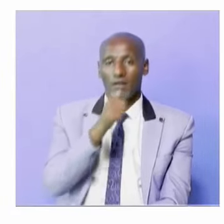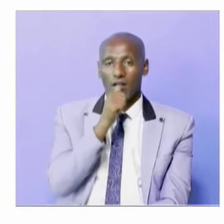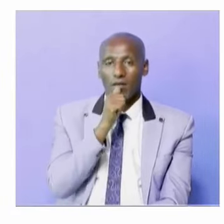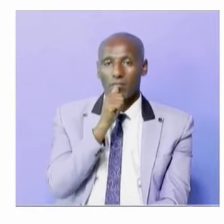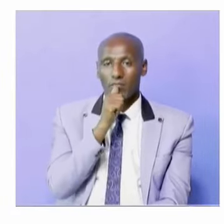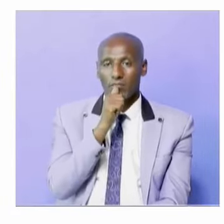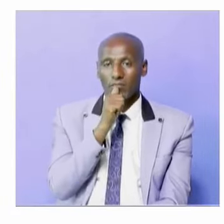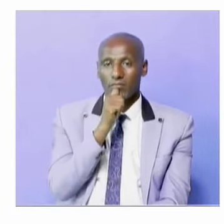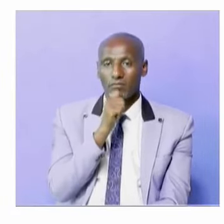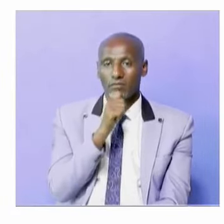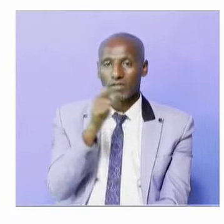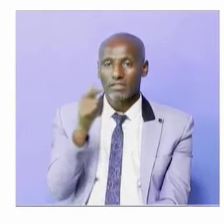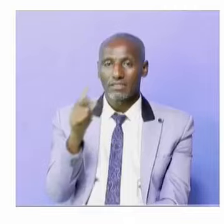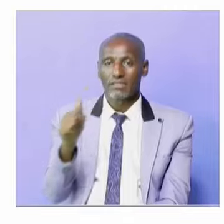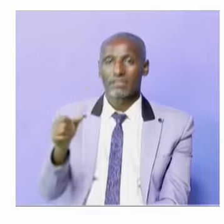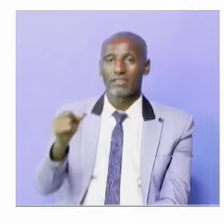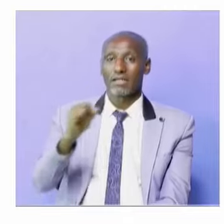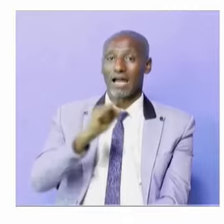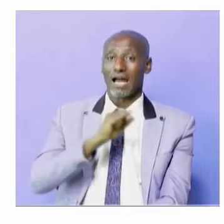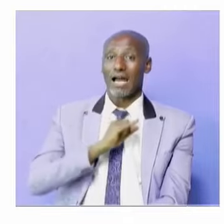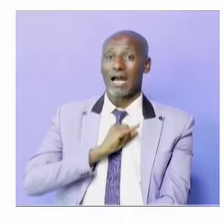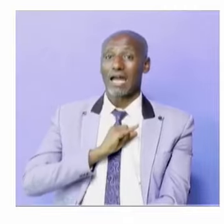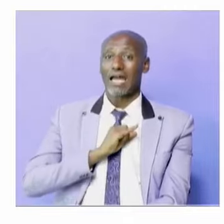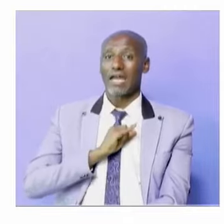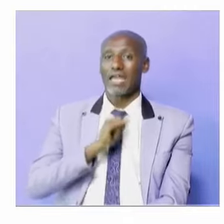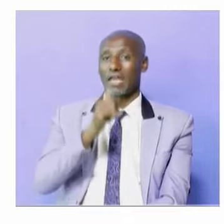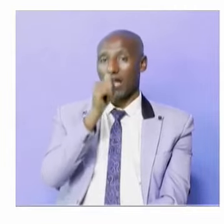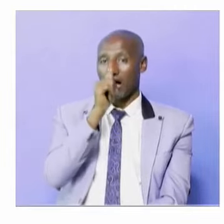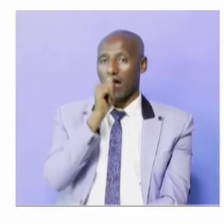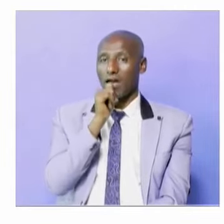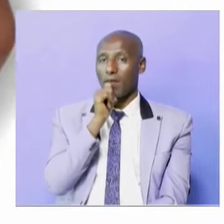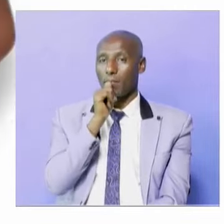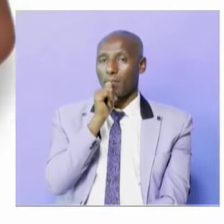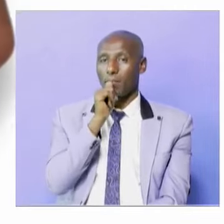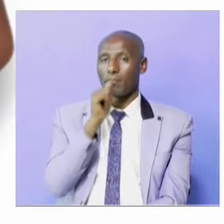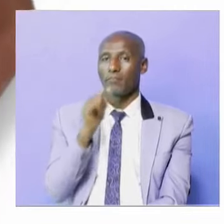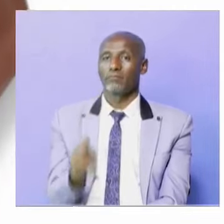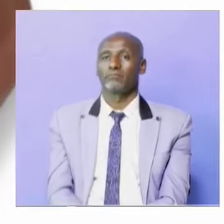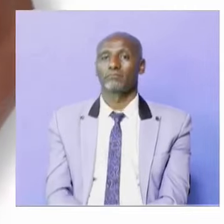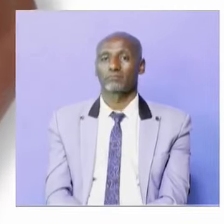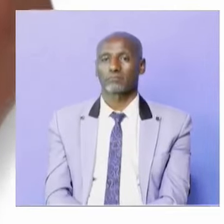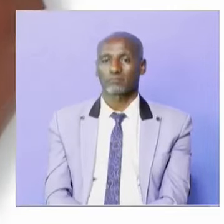I'm, here we can say am. If you want to say, I am.